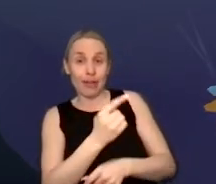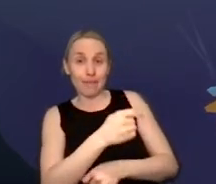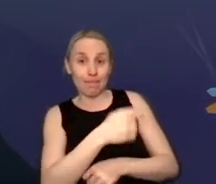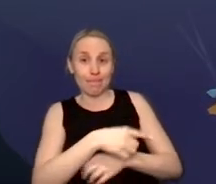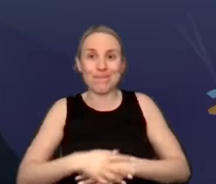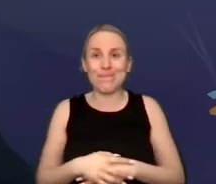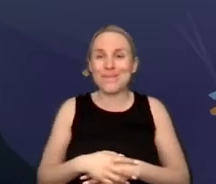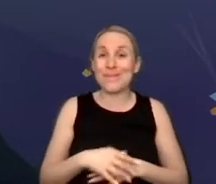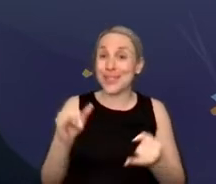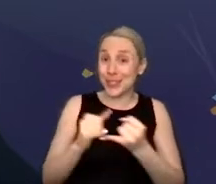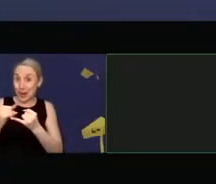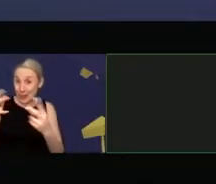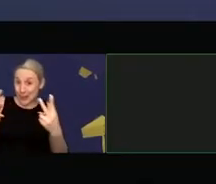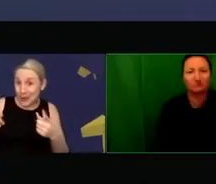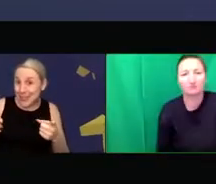Seamus. If you're watching.